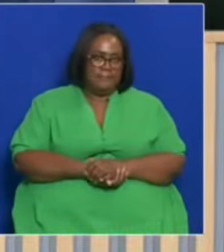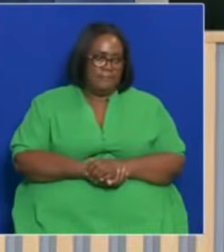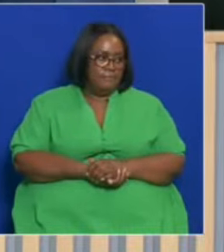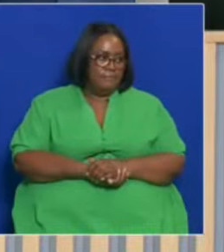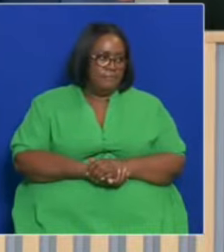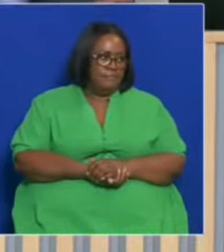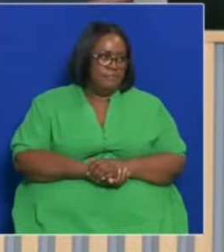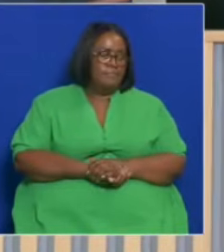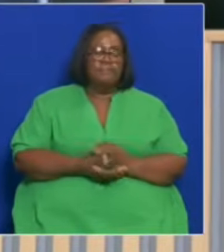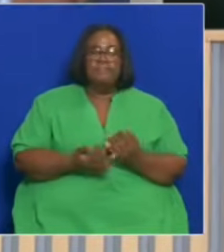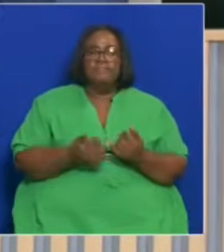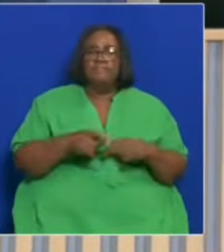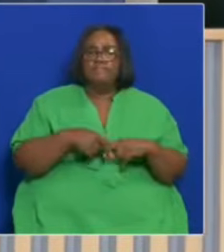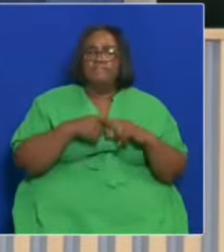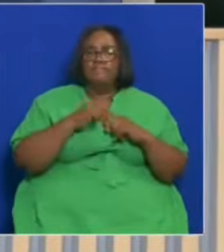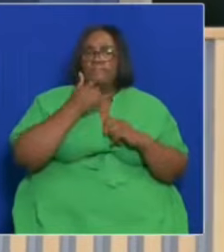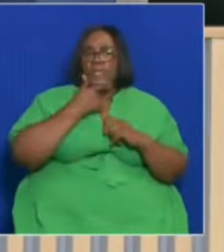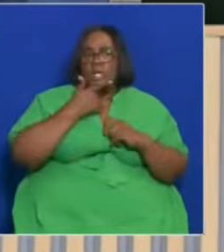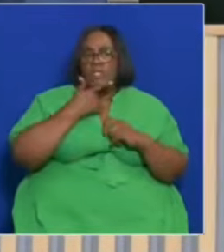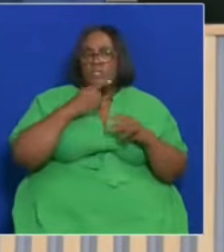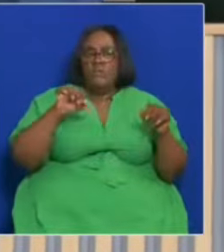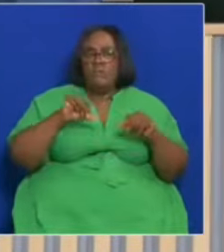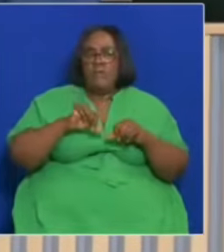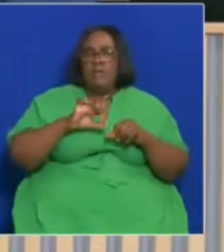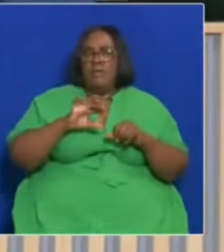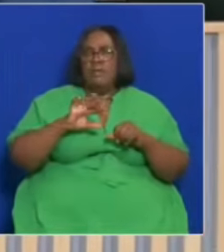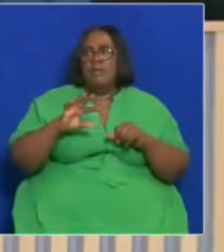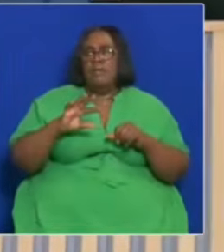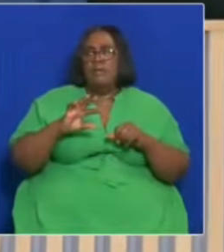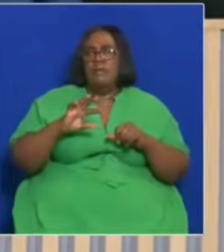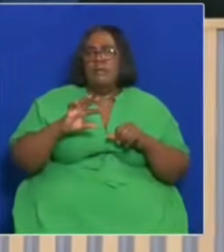back at 2:15. Let's adjourn.